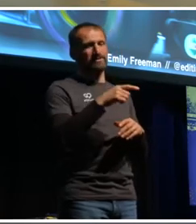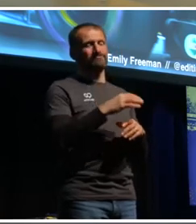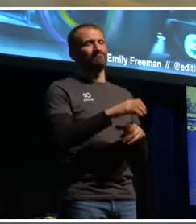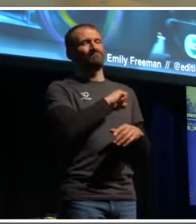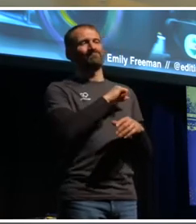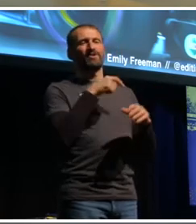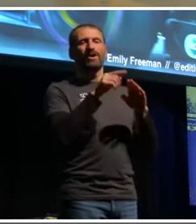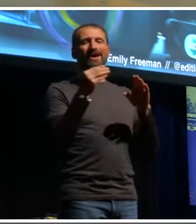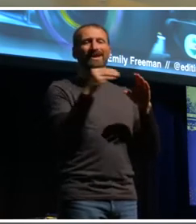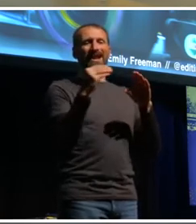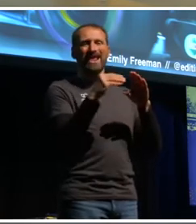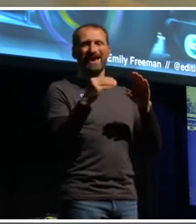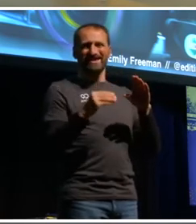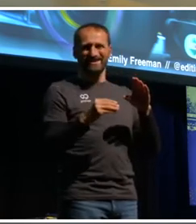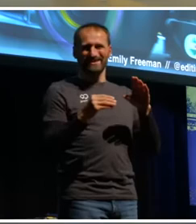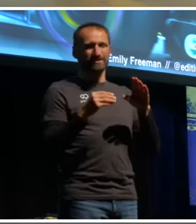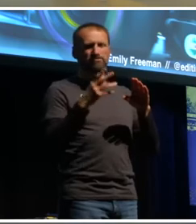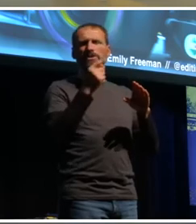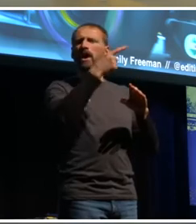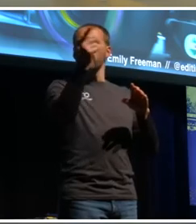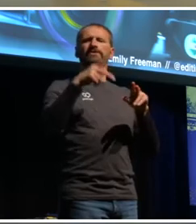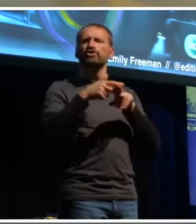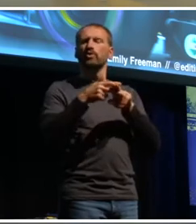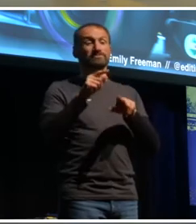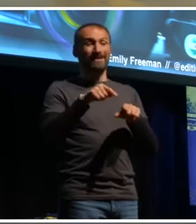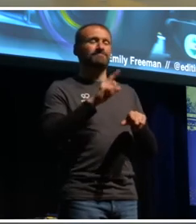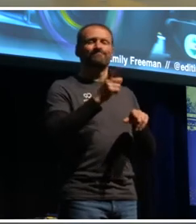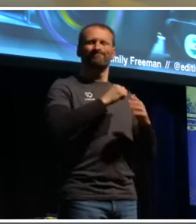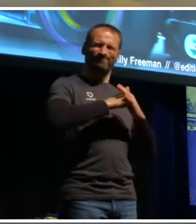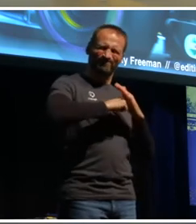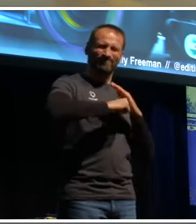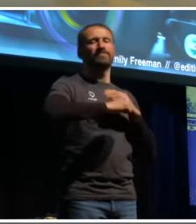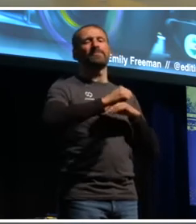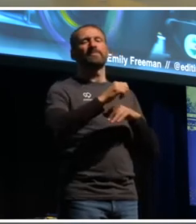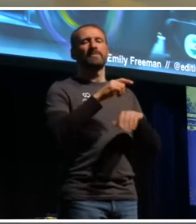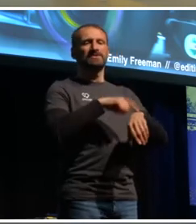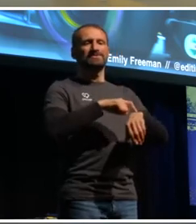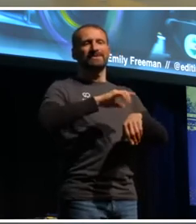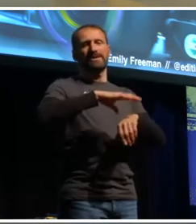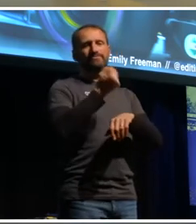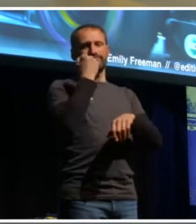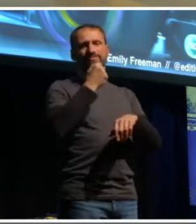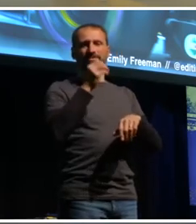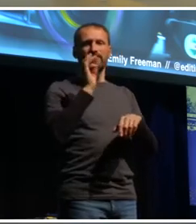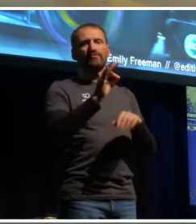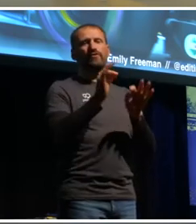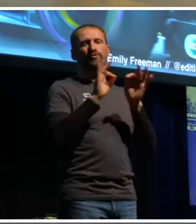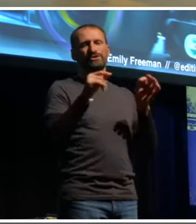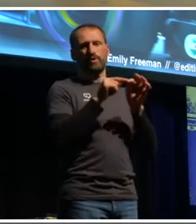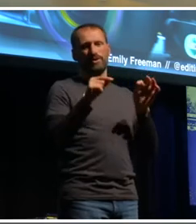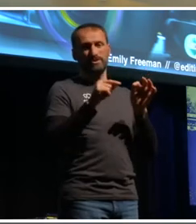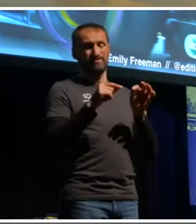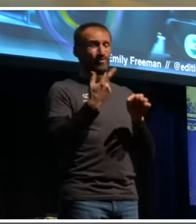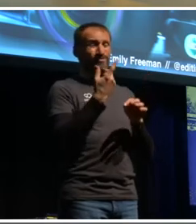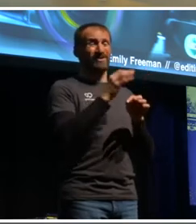inlining, amongst other tools, to speed up just-in-time optimization for hot functions, functions that are called repeatedly over and over and